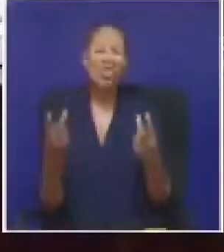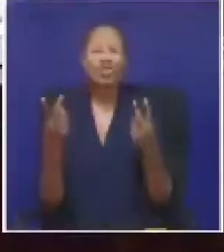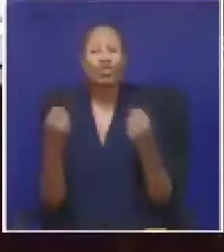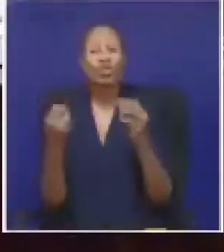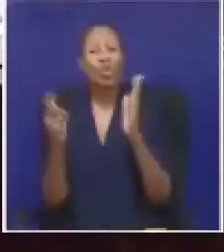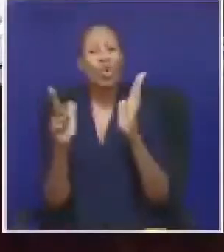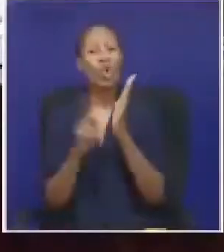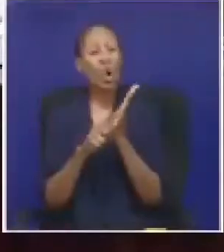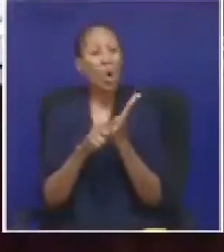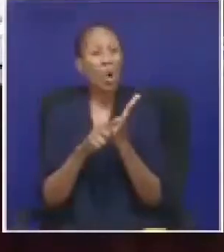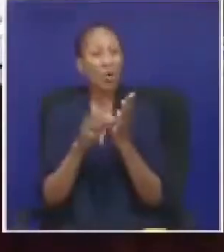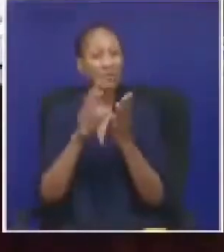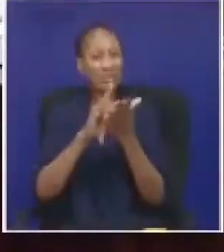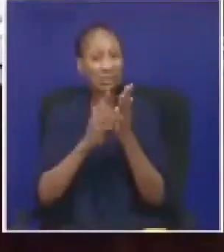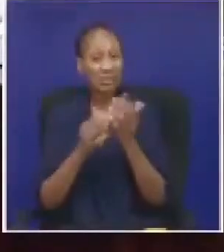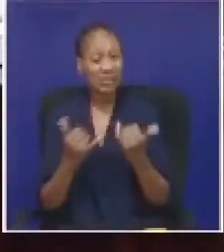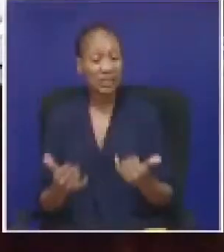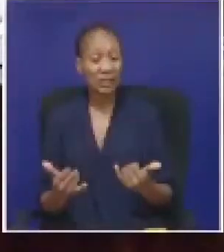legislation,